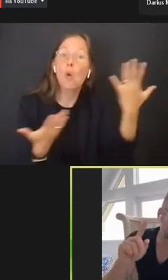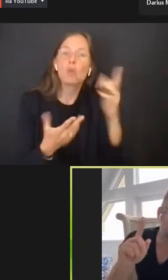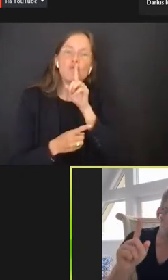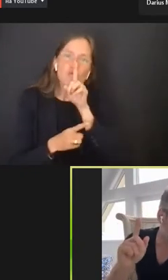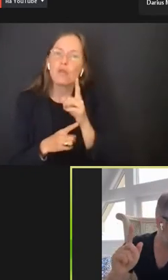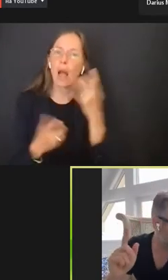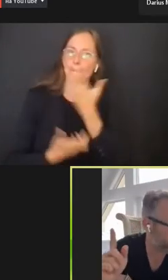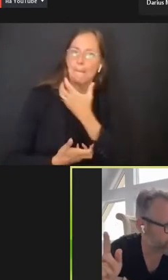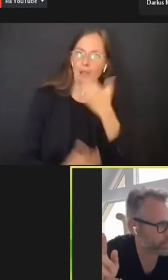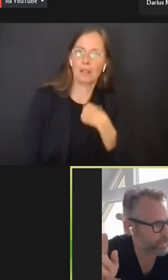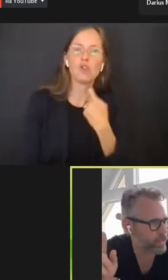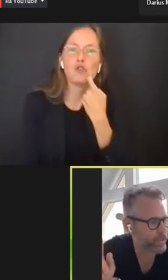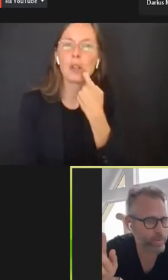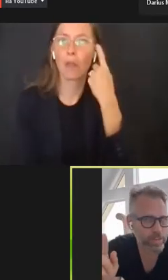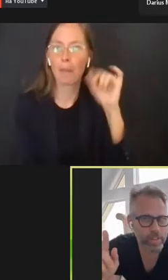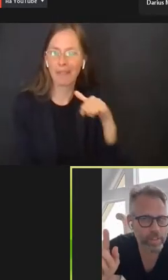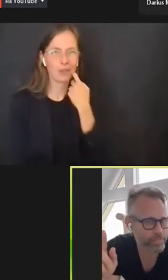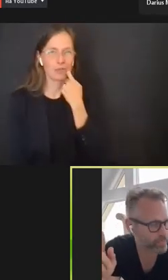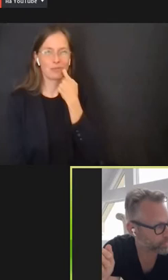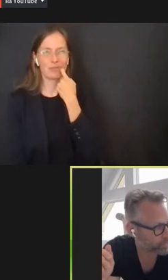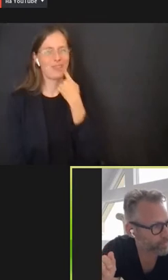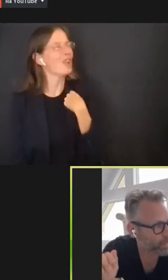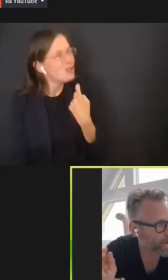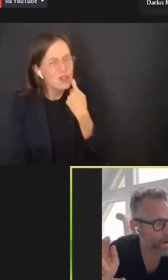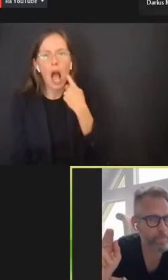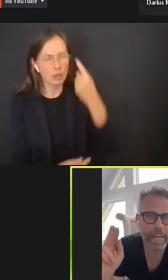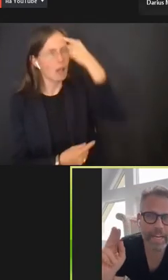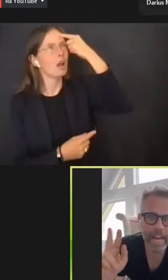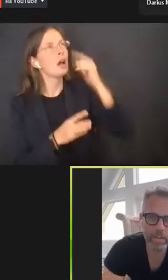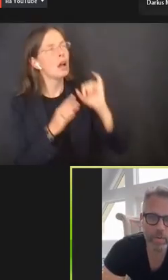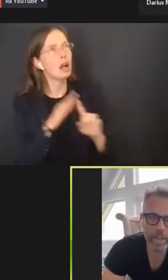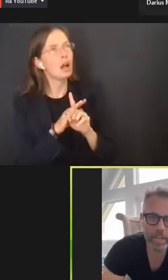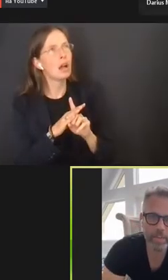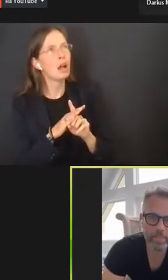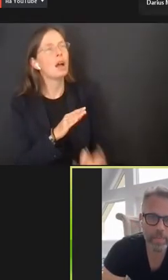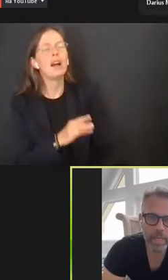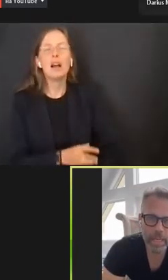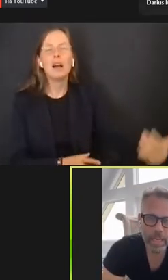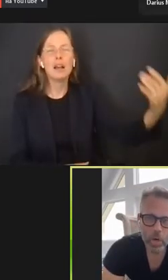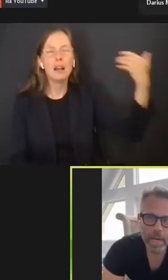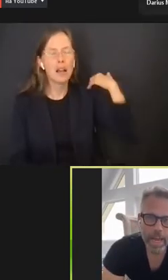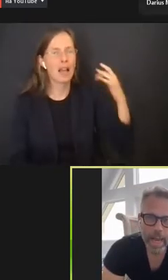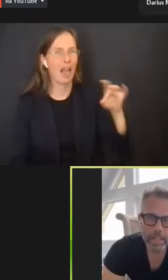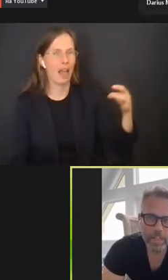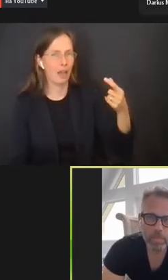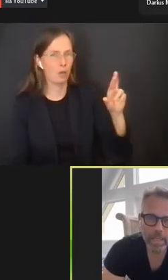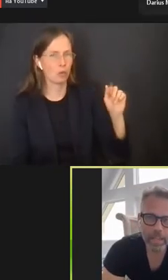You know what's amazing, Misha? And I just thought about this really, really recently. In eighth grade,